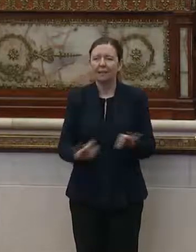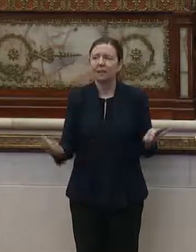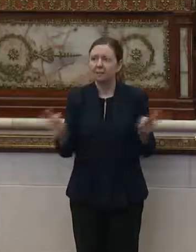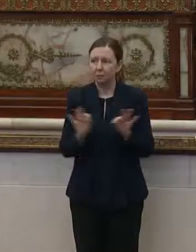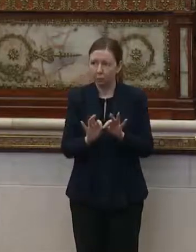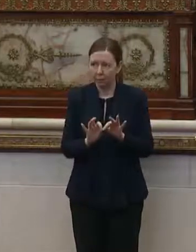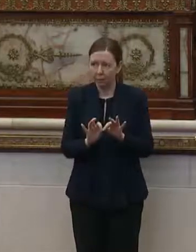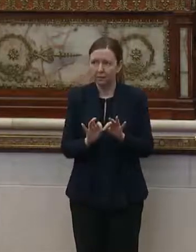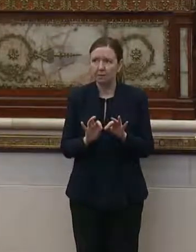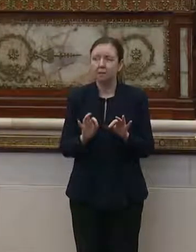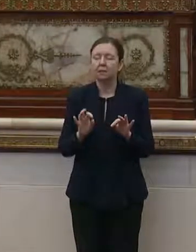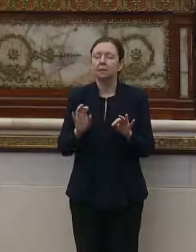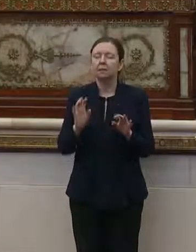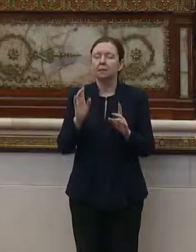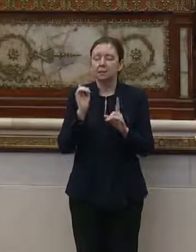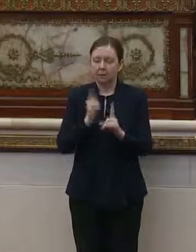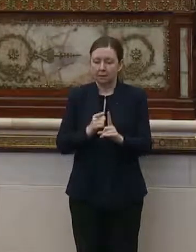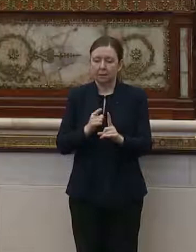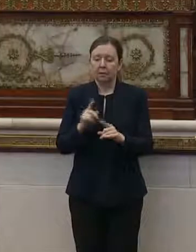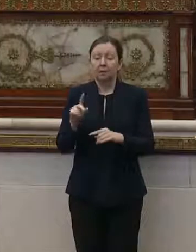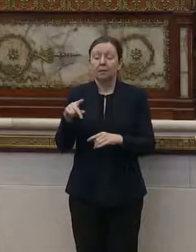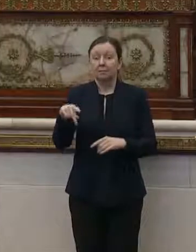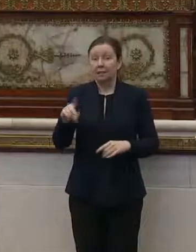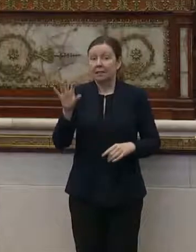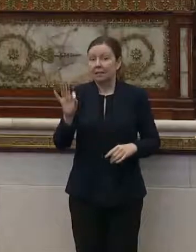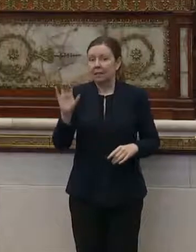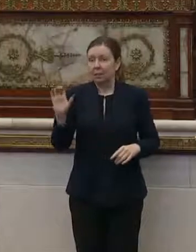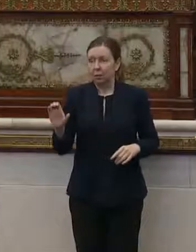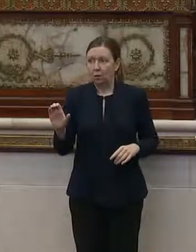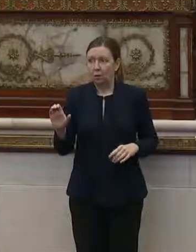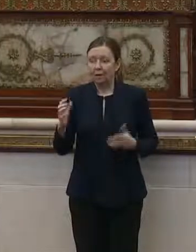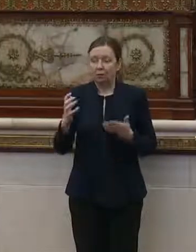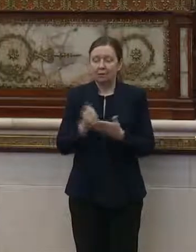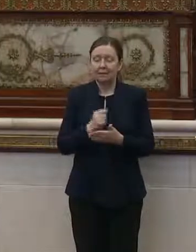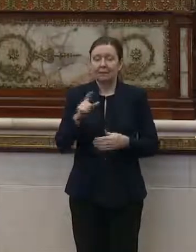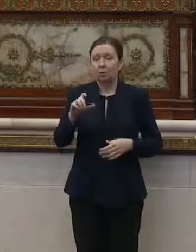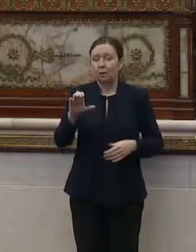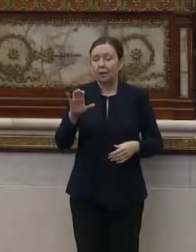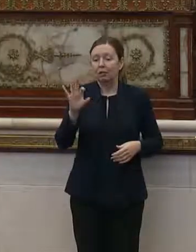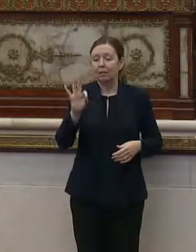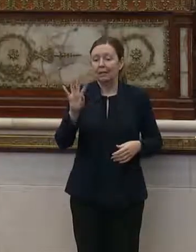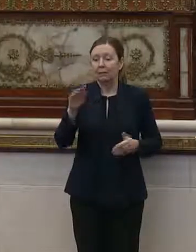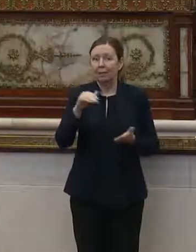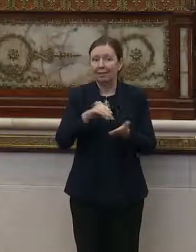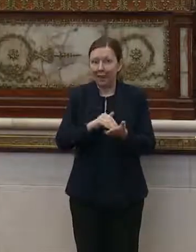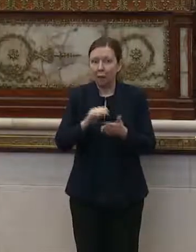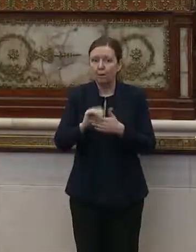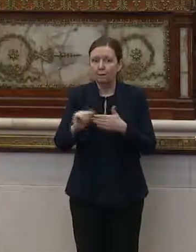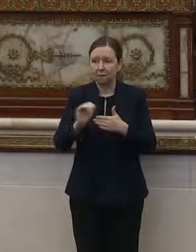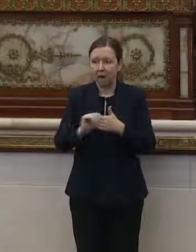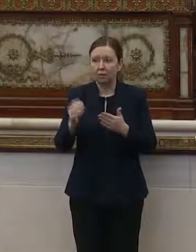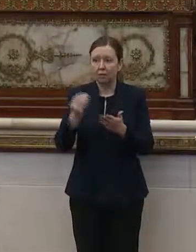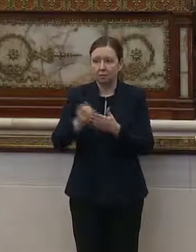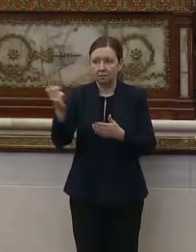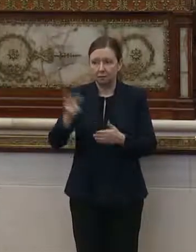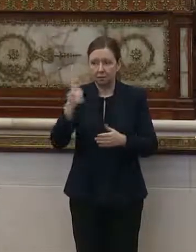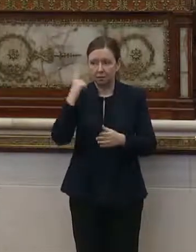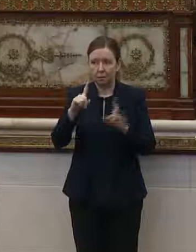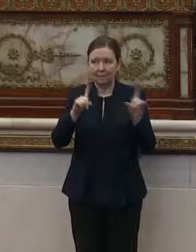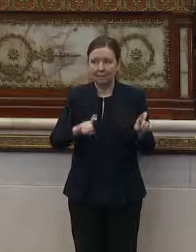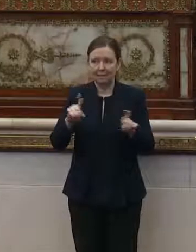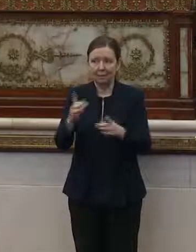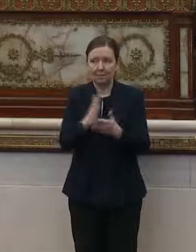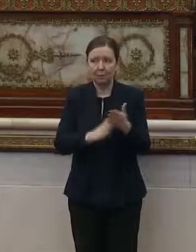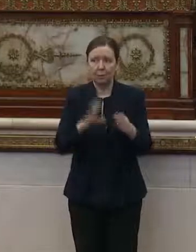since you're on that track. Philly Fighting COVID received $194,000 in reimbursement for the testing